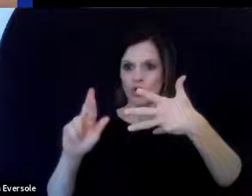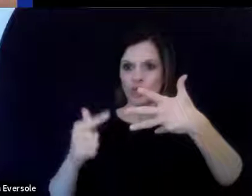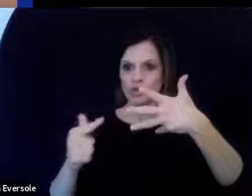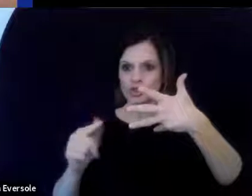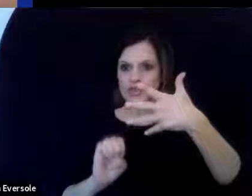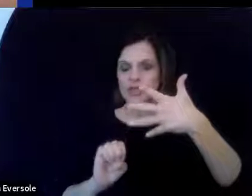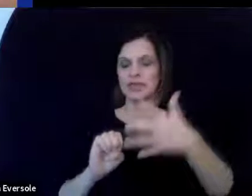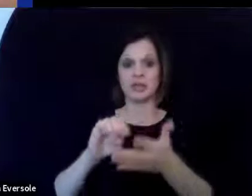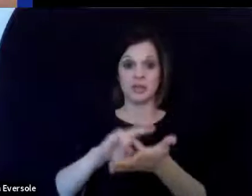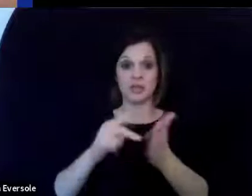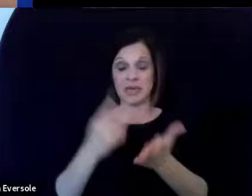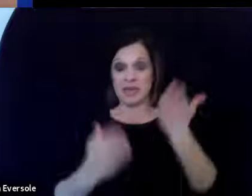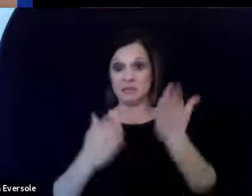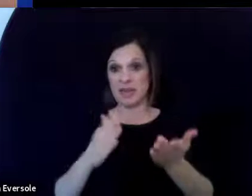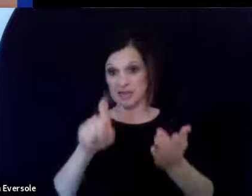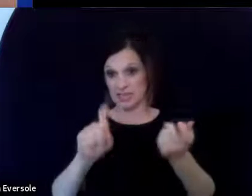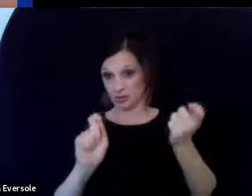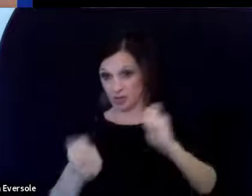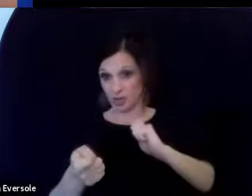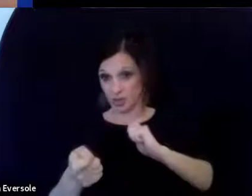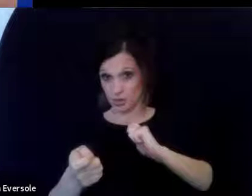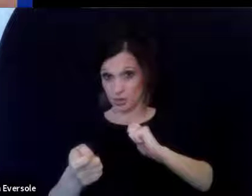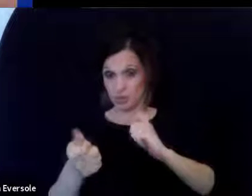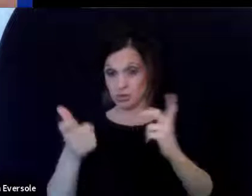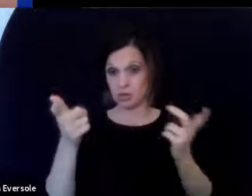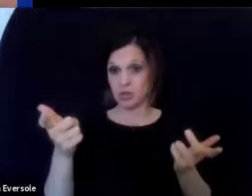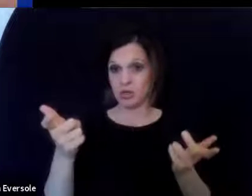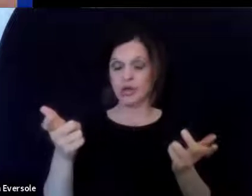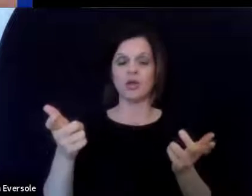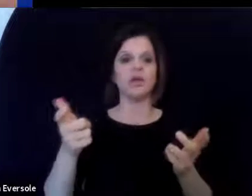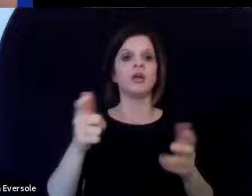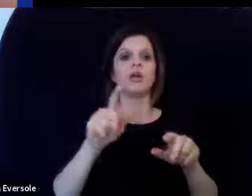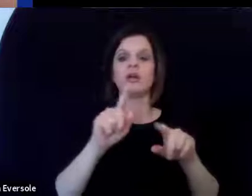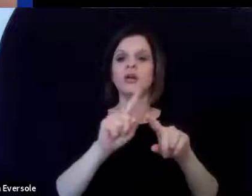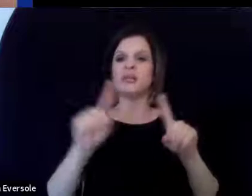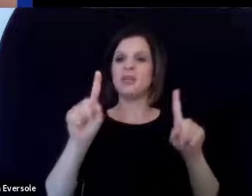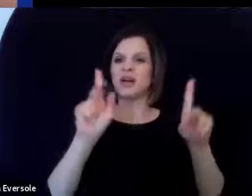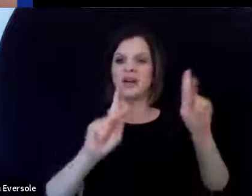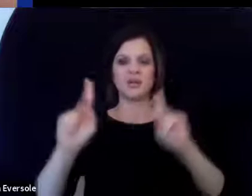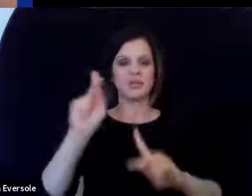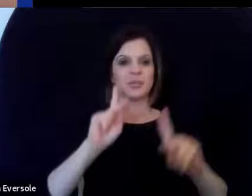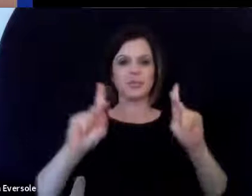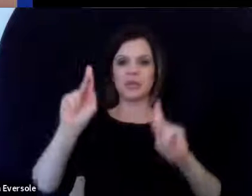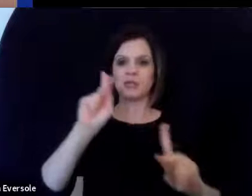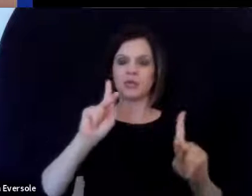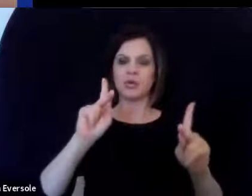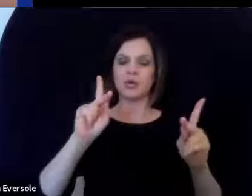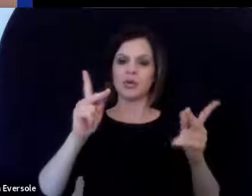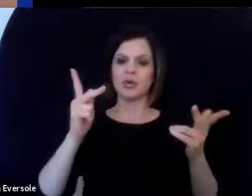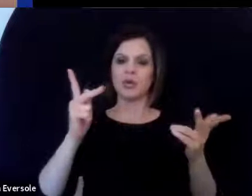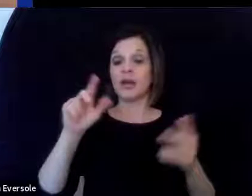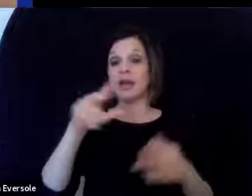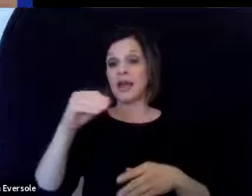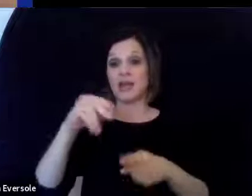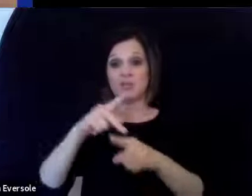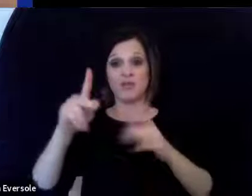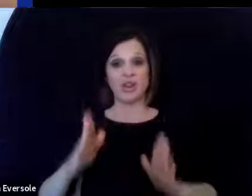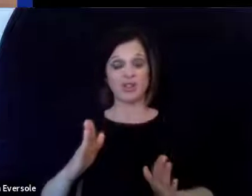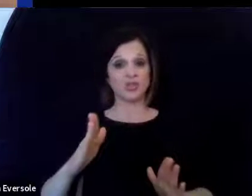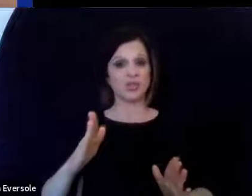change it. And there was kind of an outcry from a lot of families as well as professionals going,